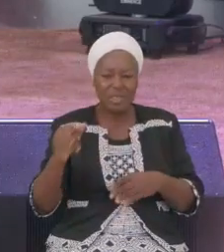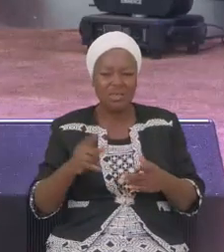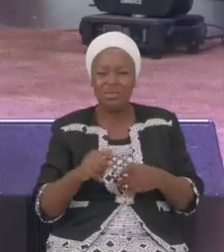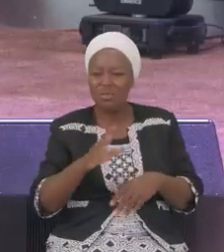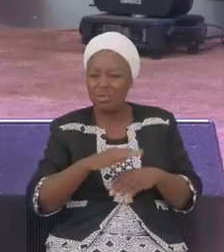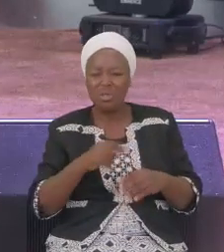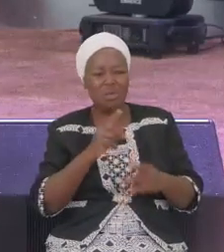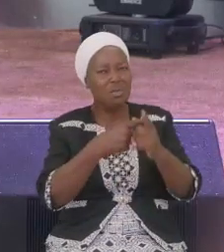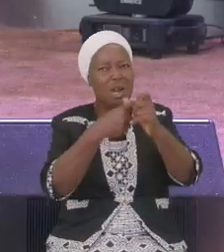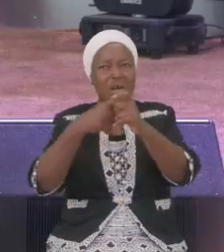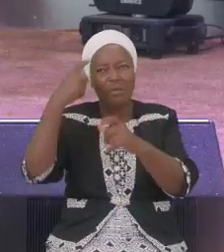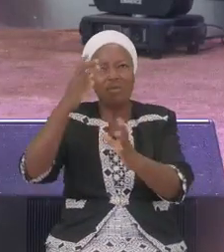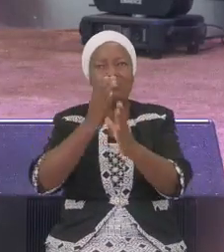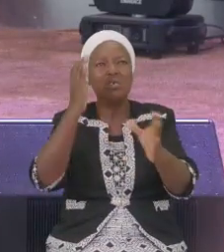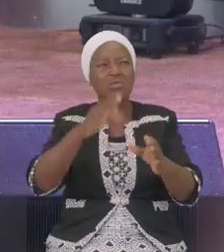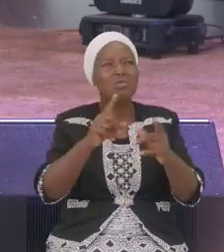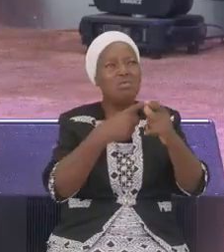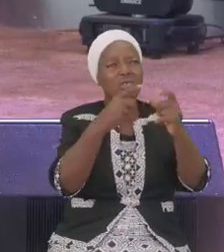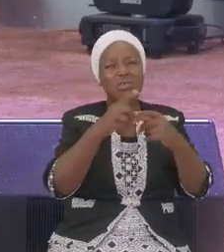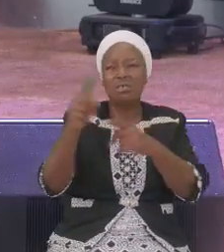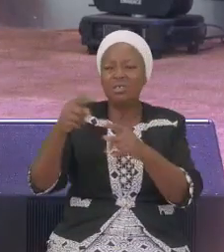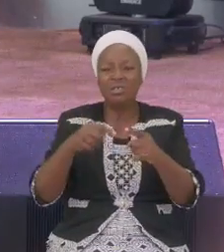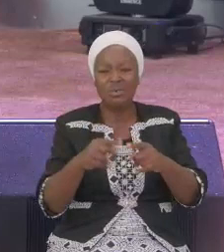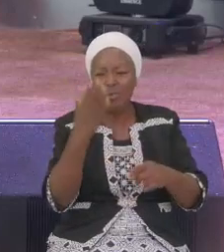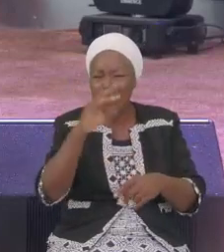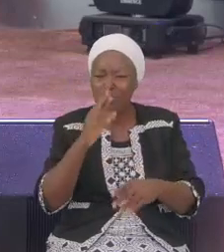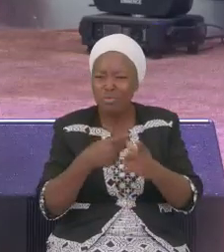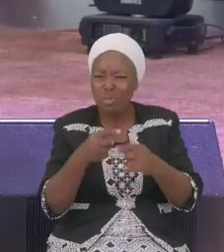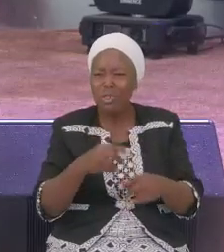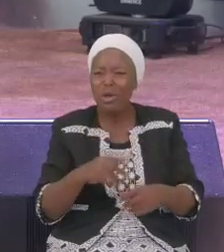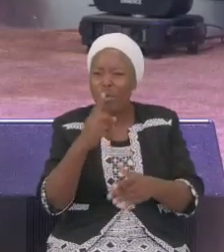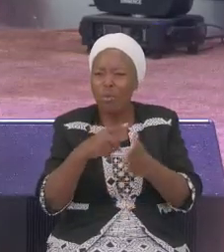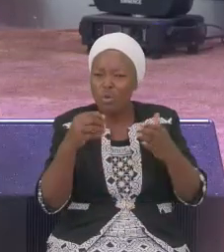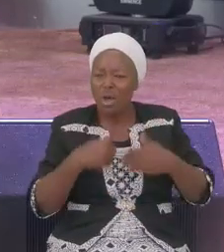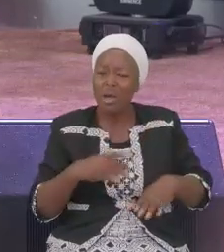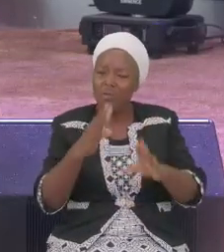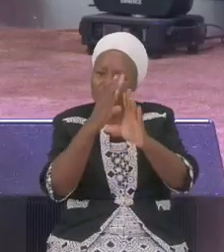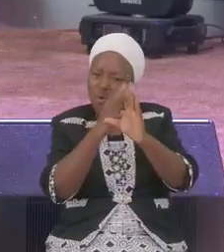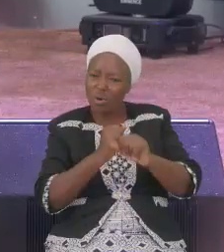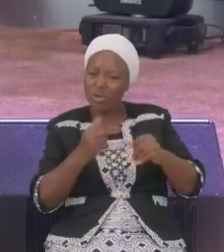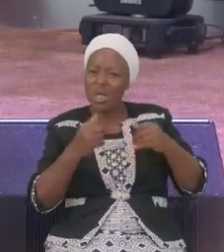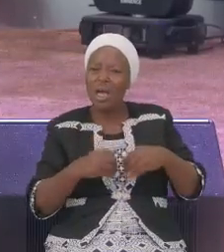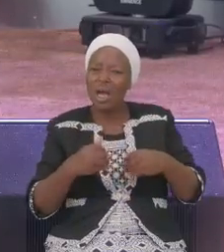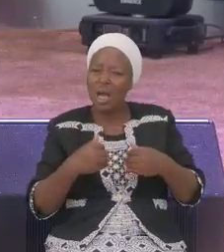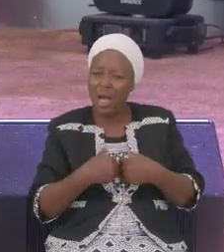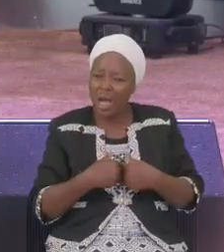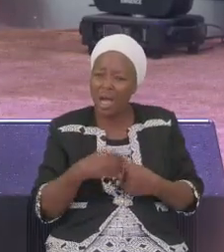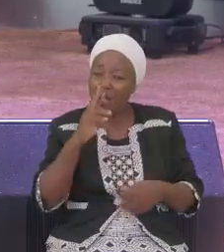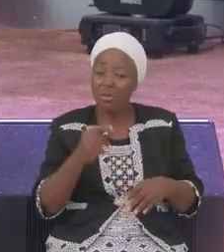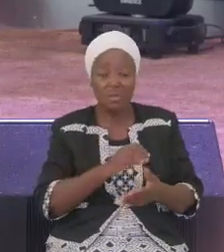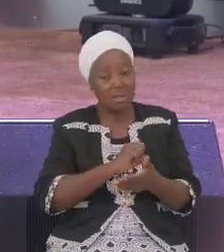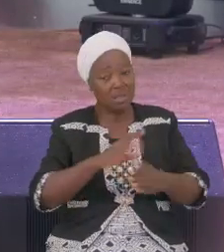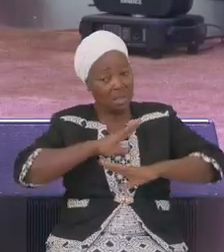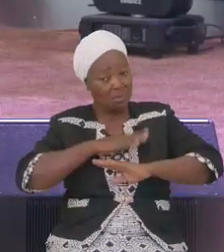We're running for the bus. We're running back home. What are you running home for? What you have got, are you satisfied? And he says we